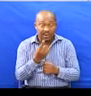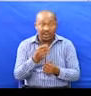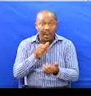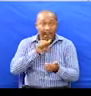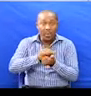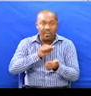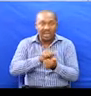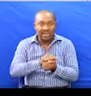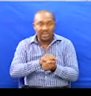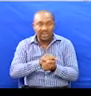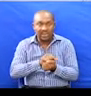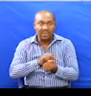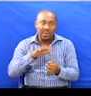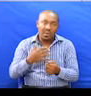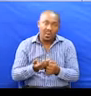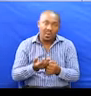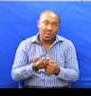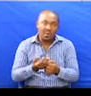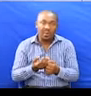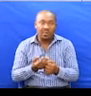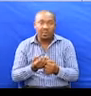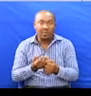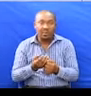of proteins.